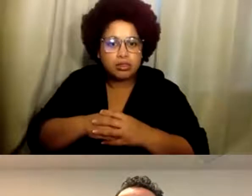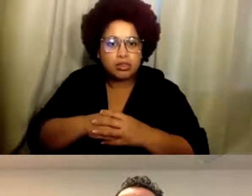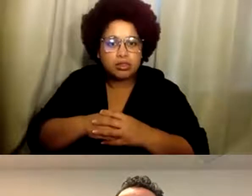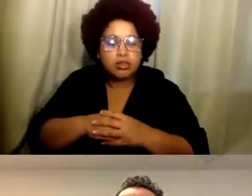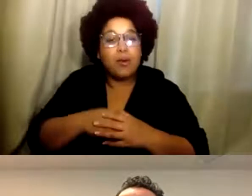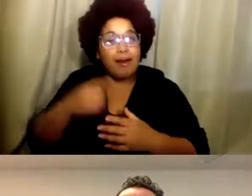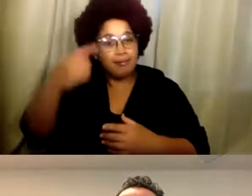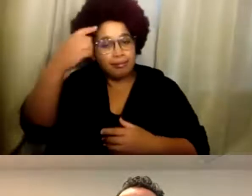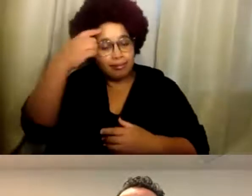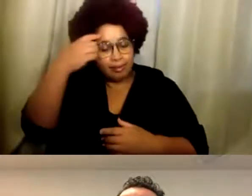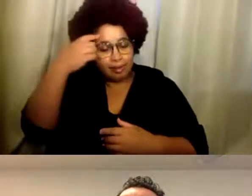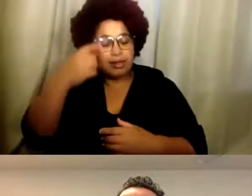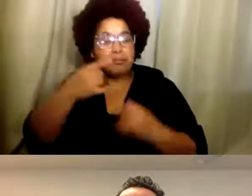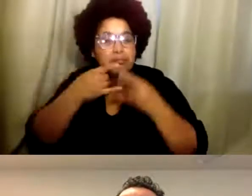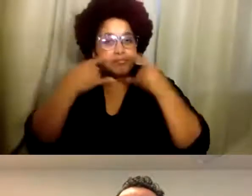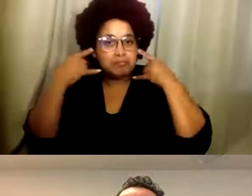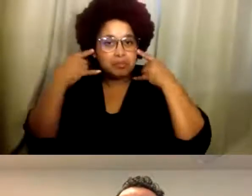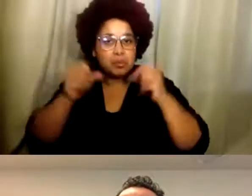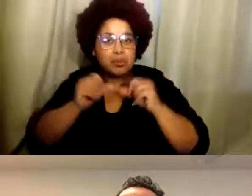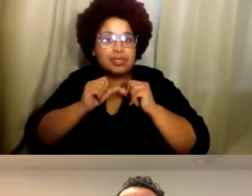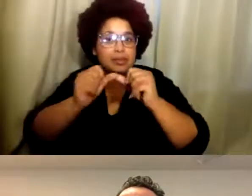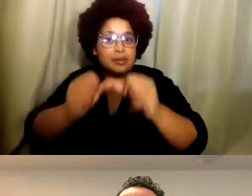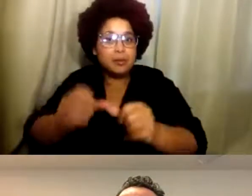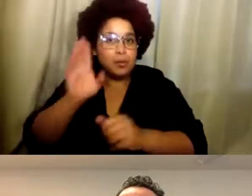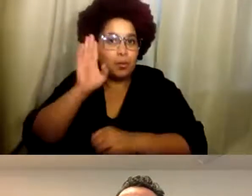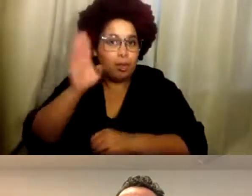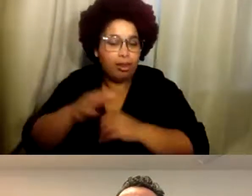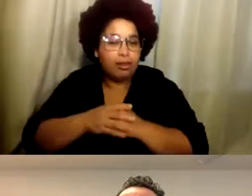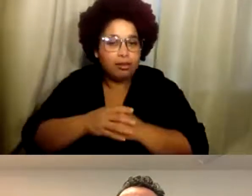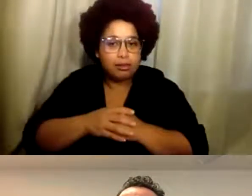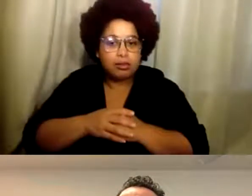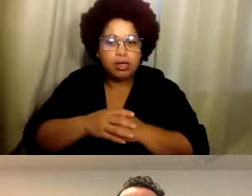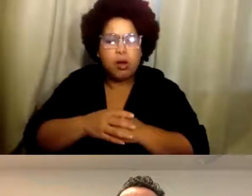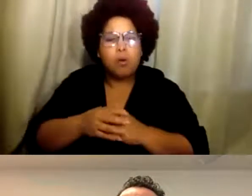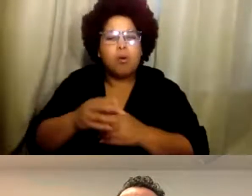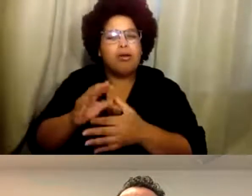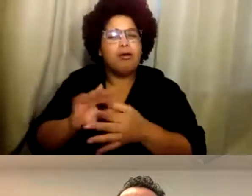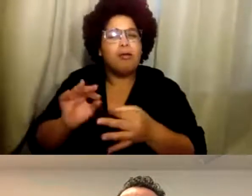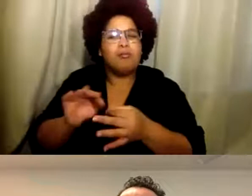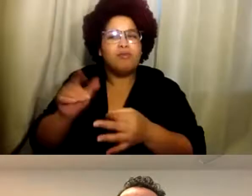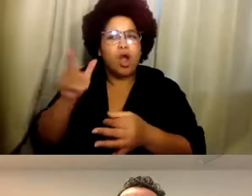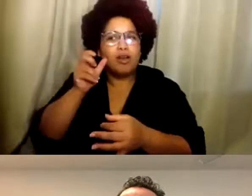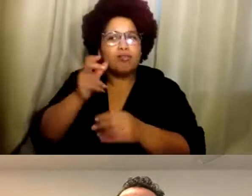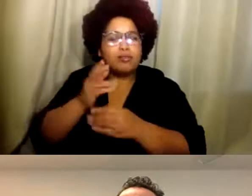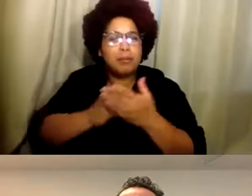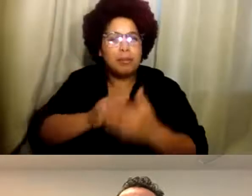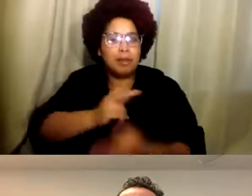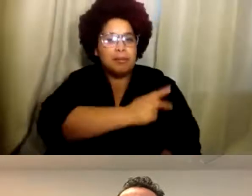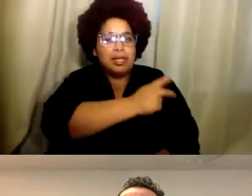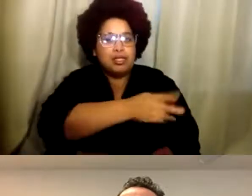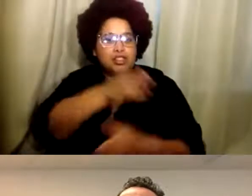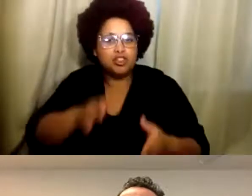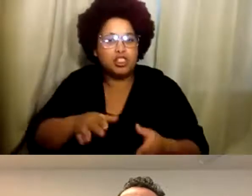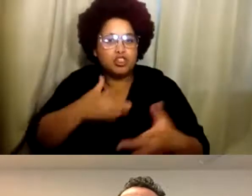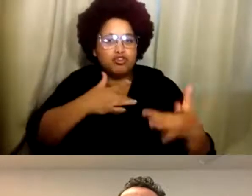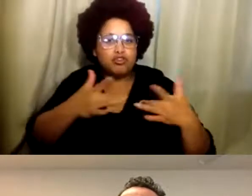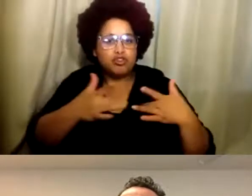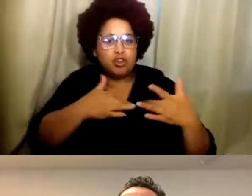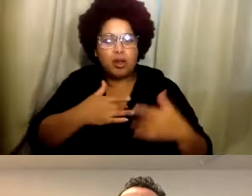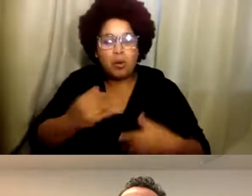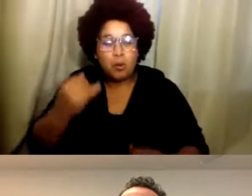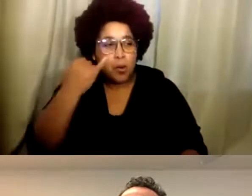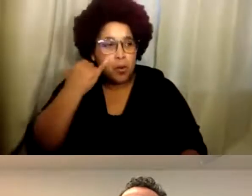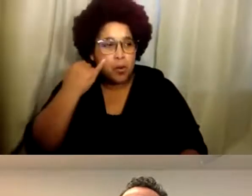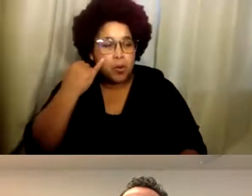continue. I do want to make a comment. I've heard from some of my patients about concerns. Well, what if